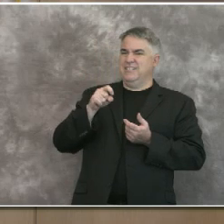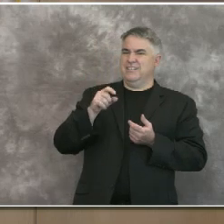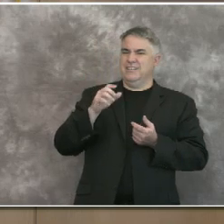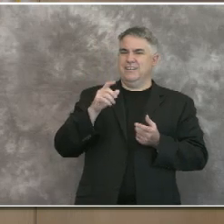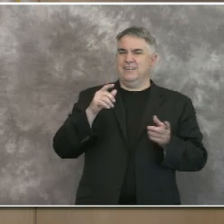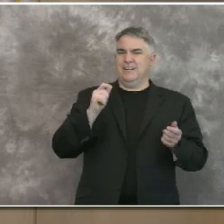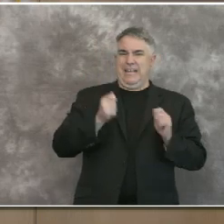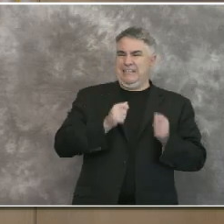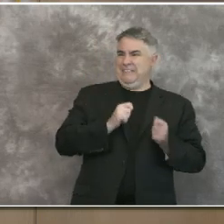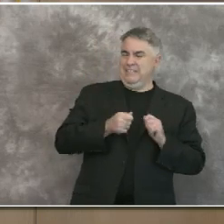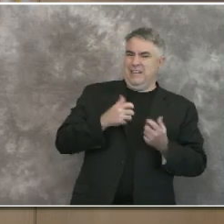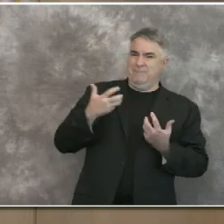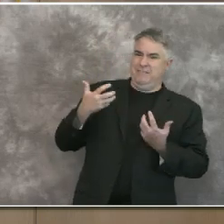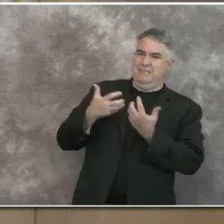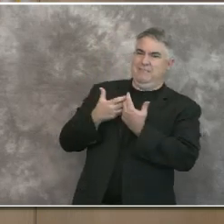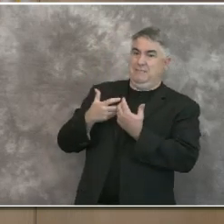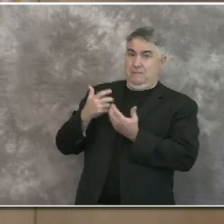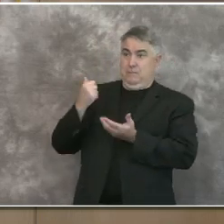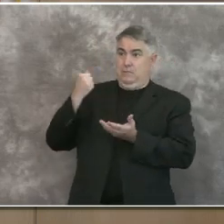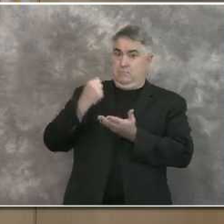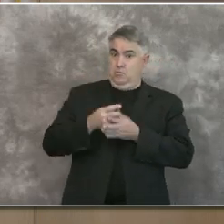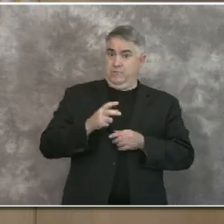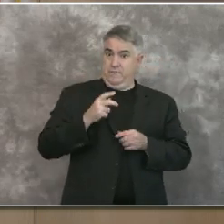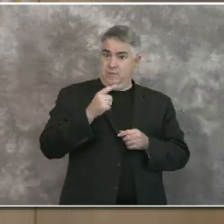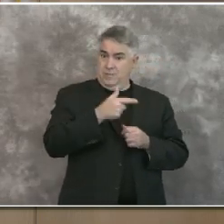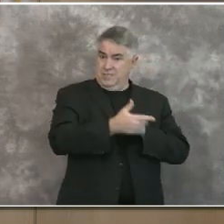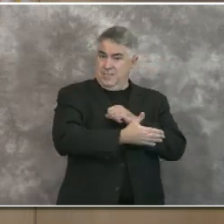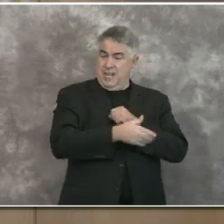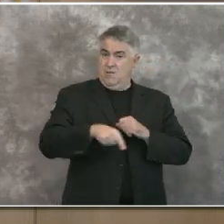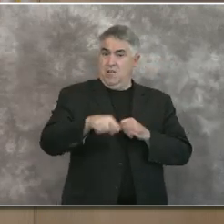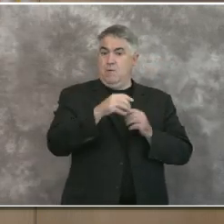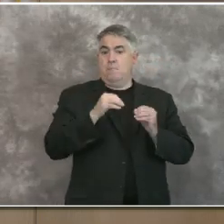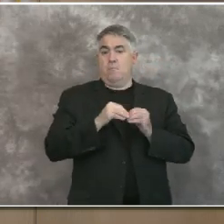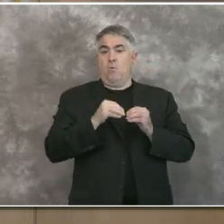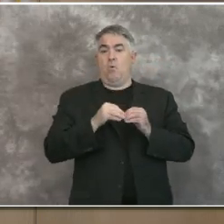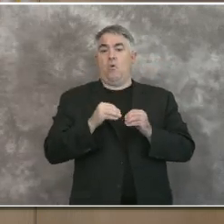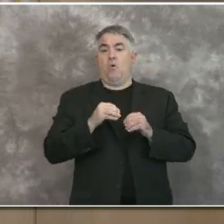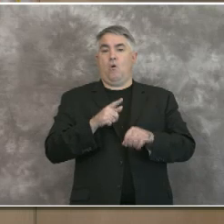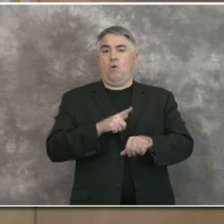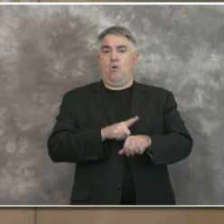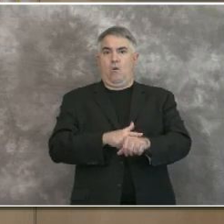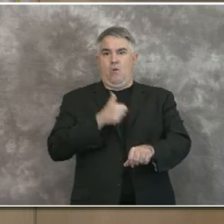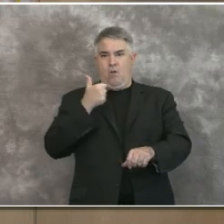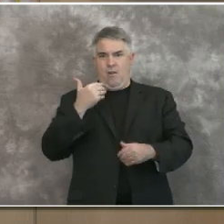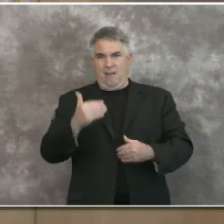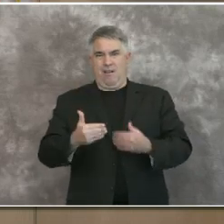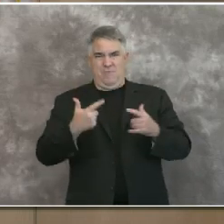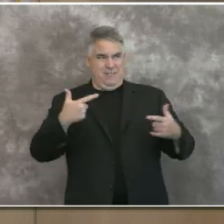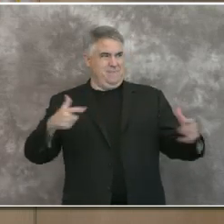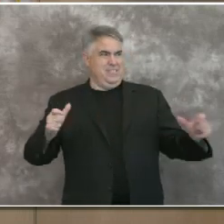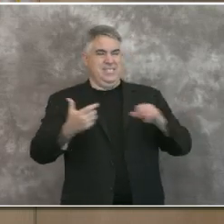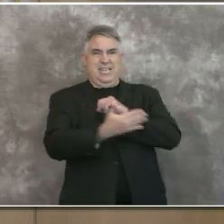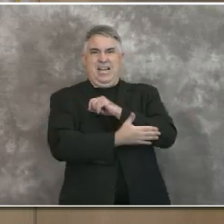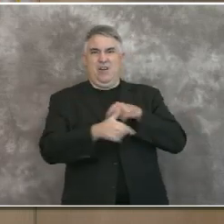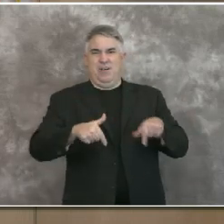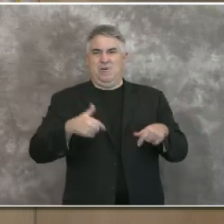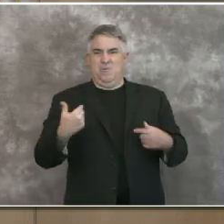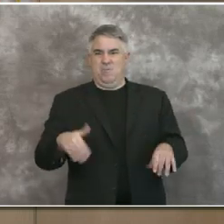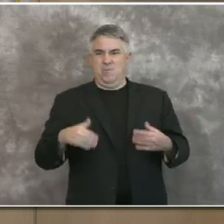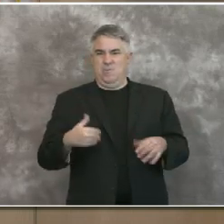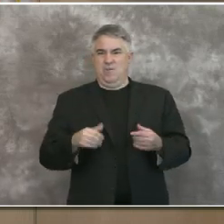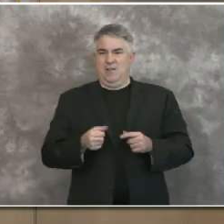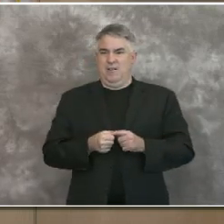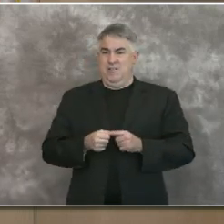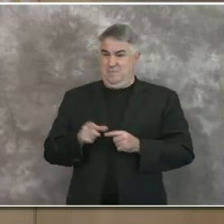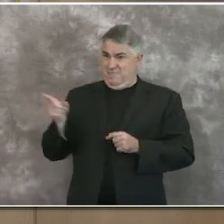take longer given its size, and if you think restaurants and businesses might get an answer on this before the start of Memorial